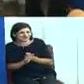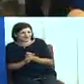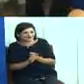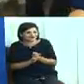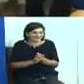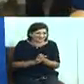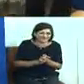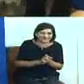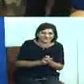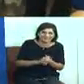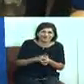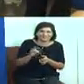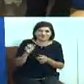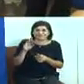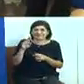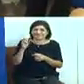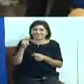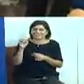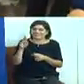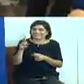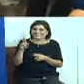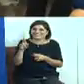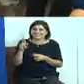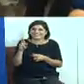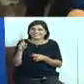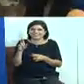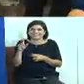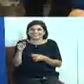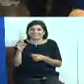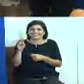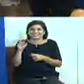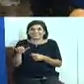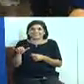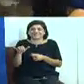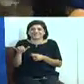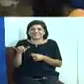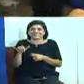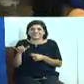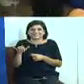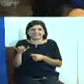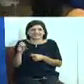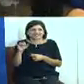Dean, Roger. Tony, Art, Oi,